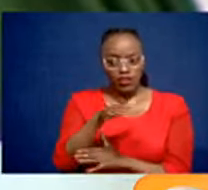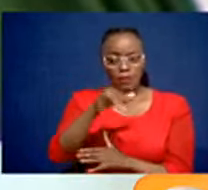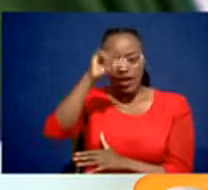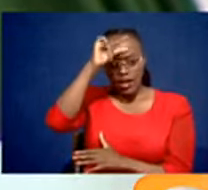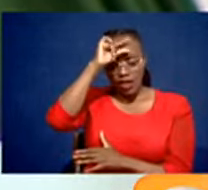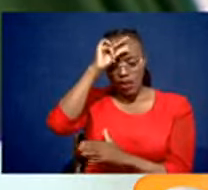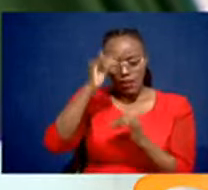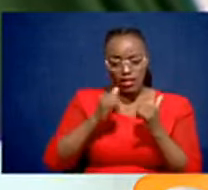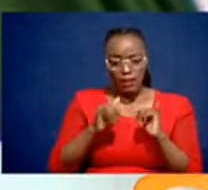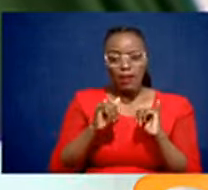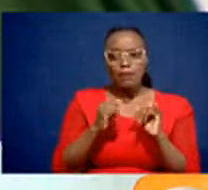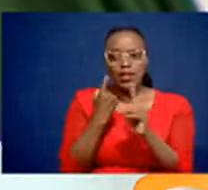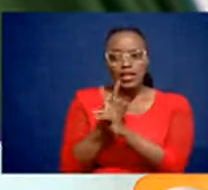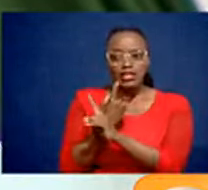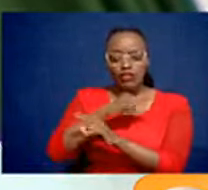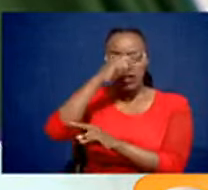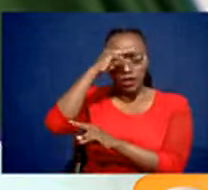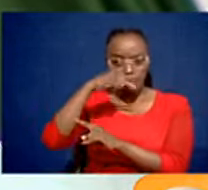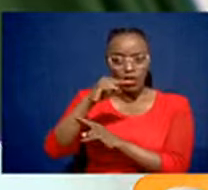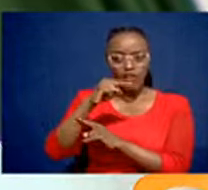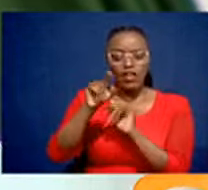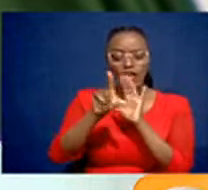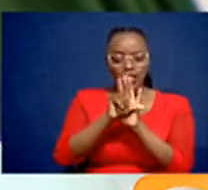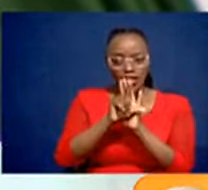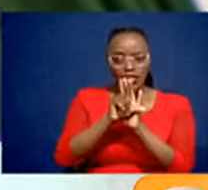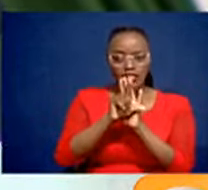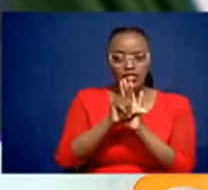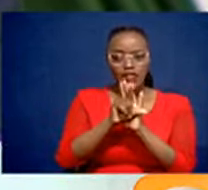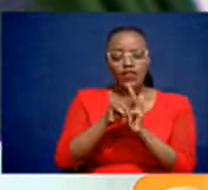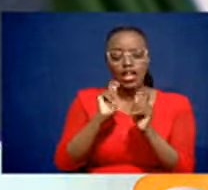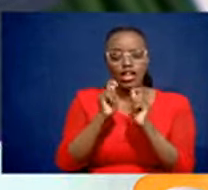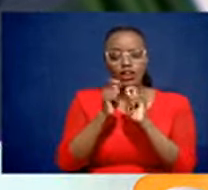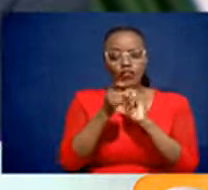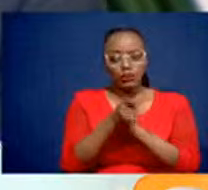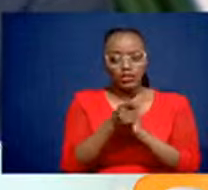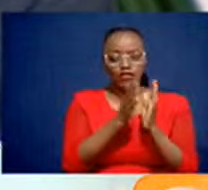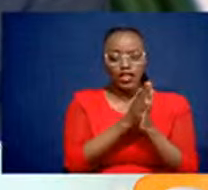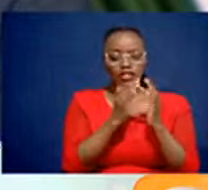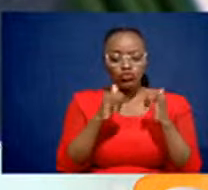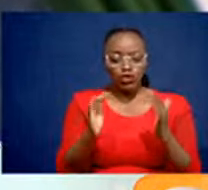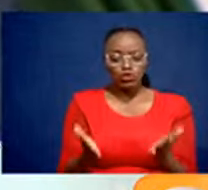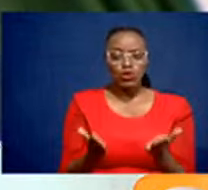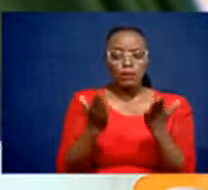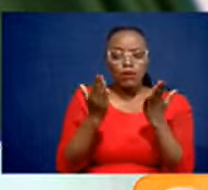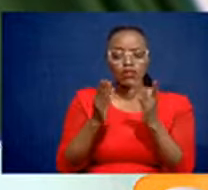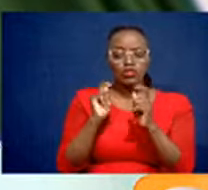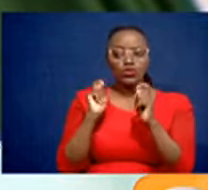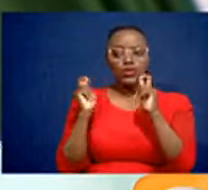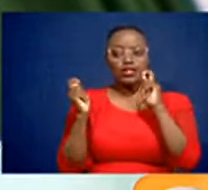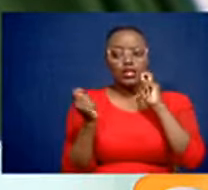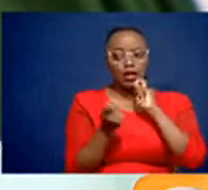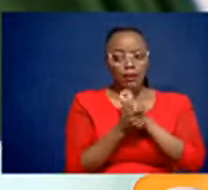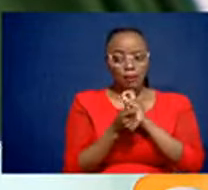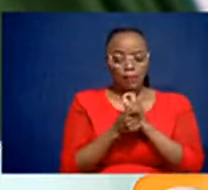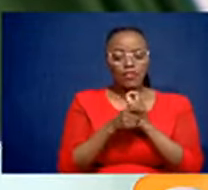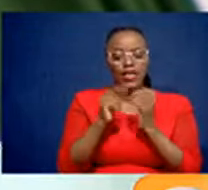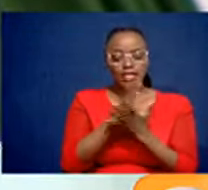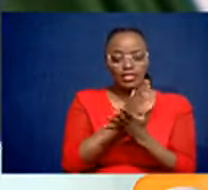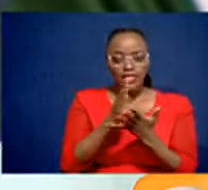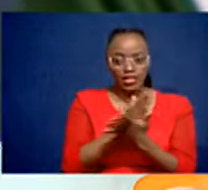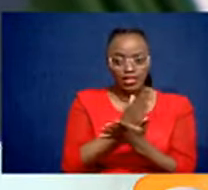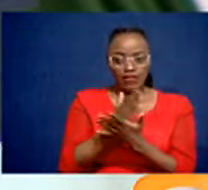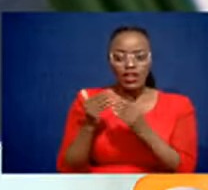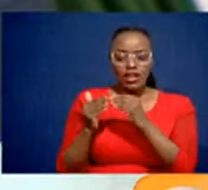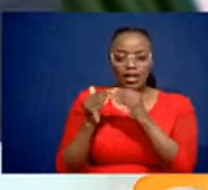government is implementing several policies and legislative reforms and improvements to transform the livestock sector,